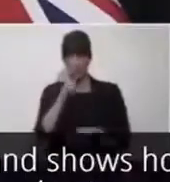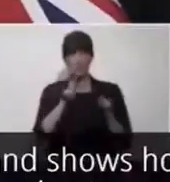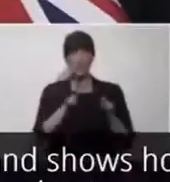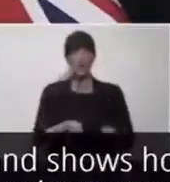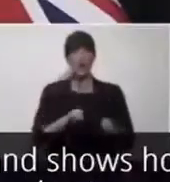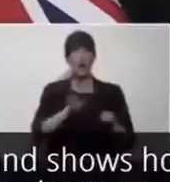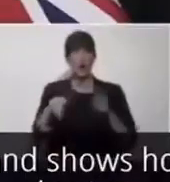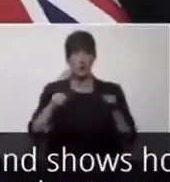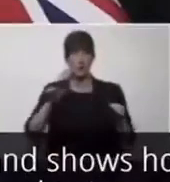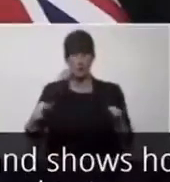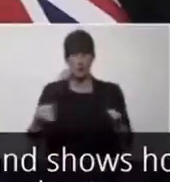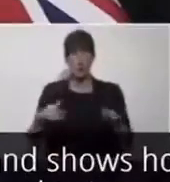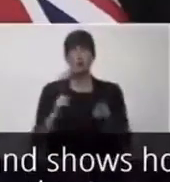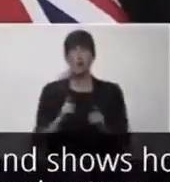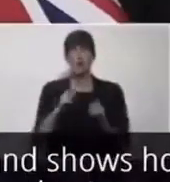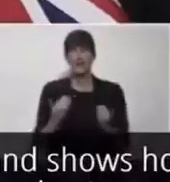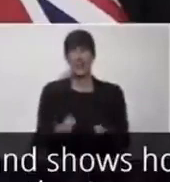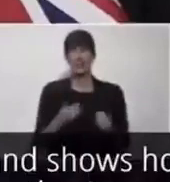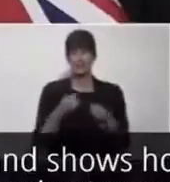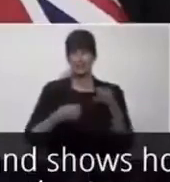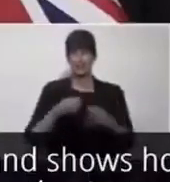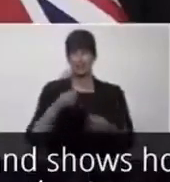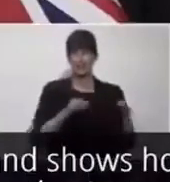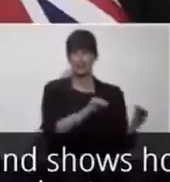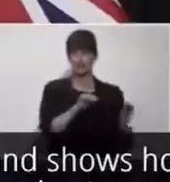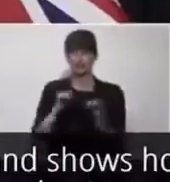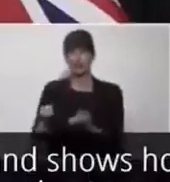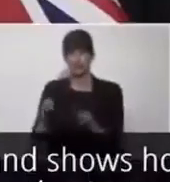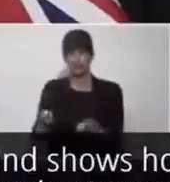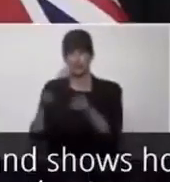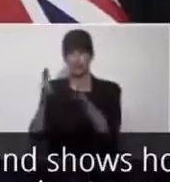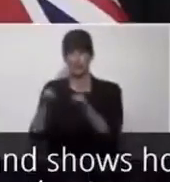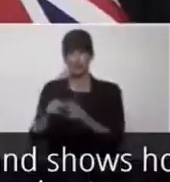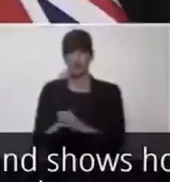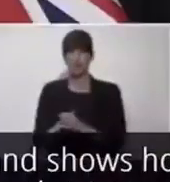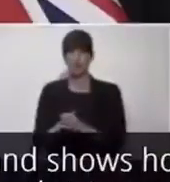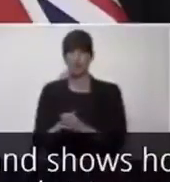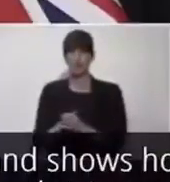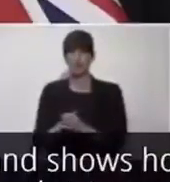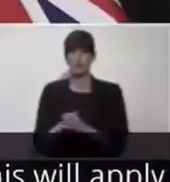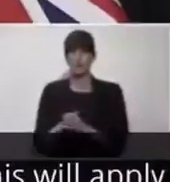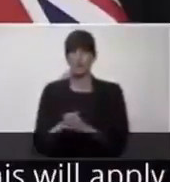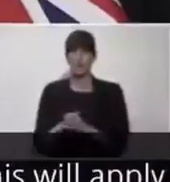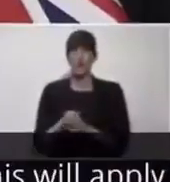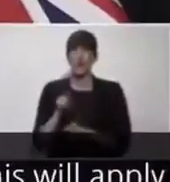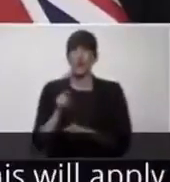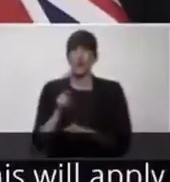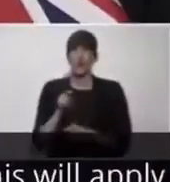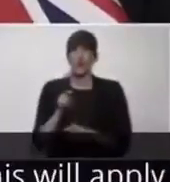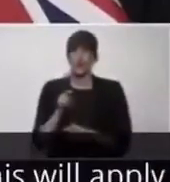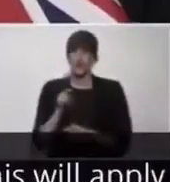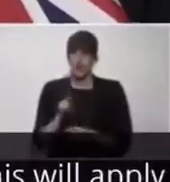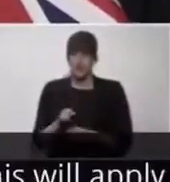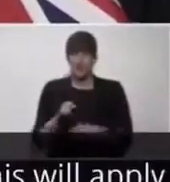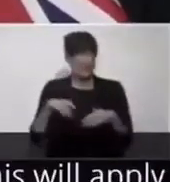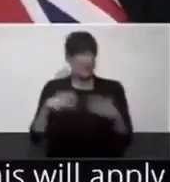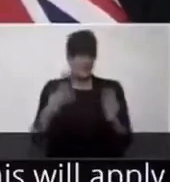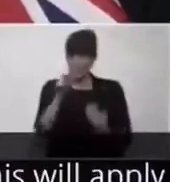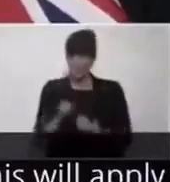transmission even in self-isolation and including to others in the household this will apply to